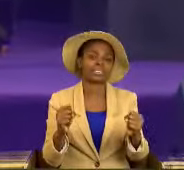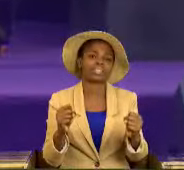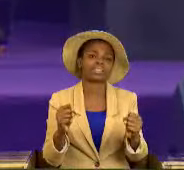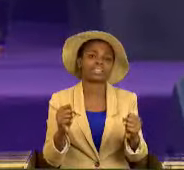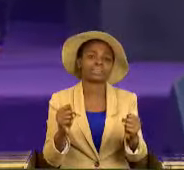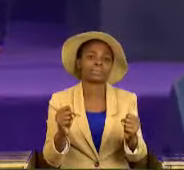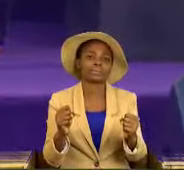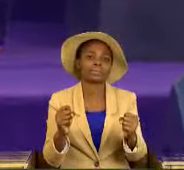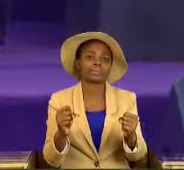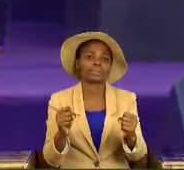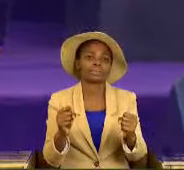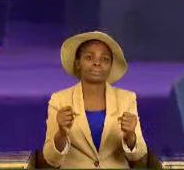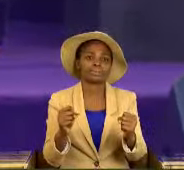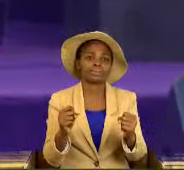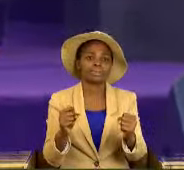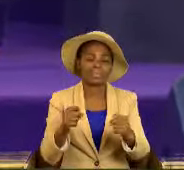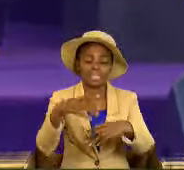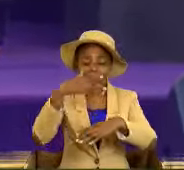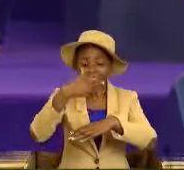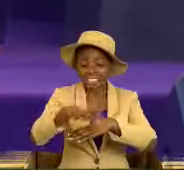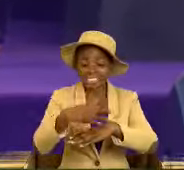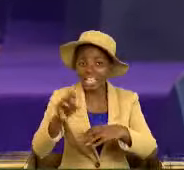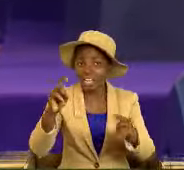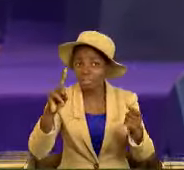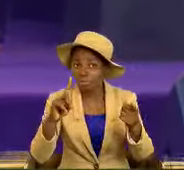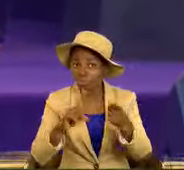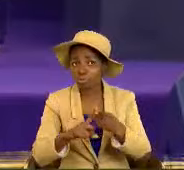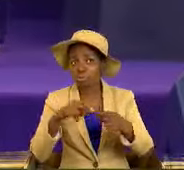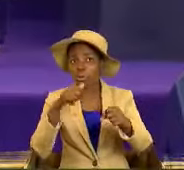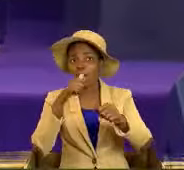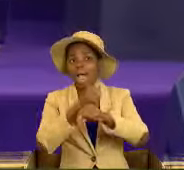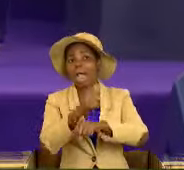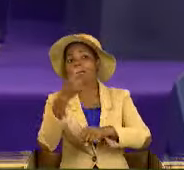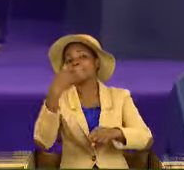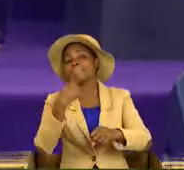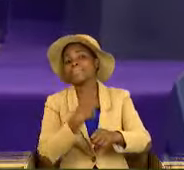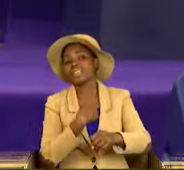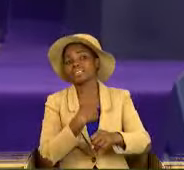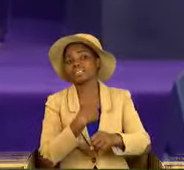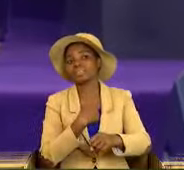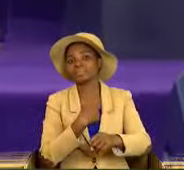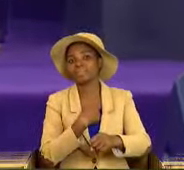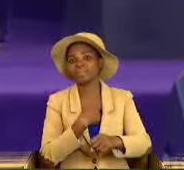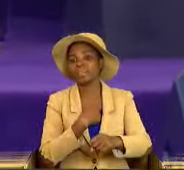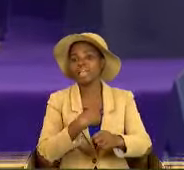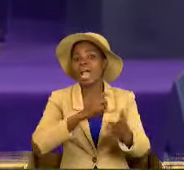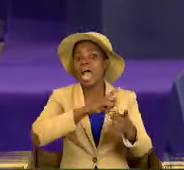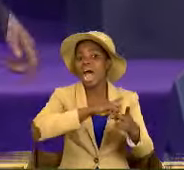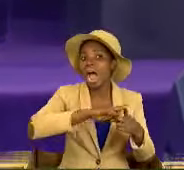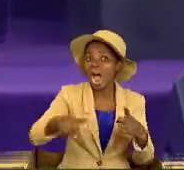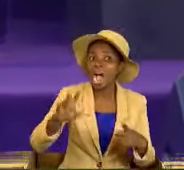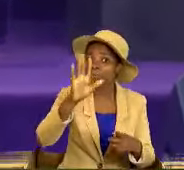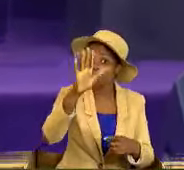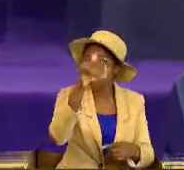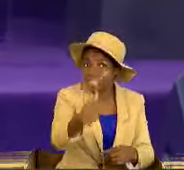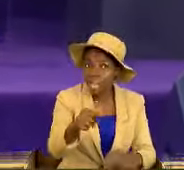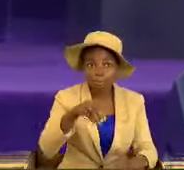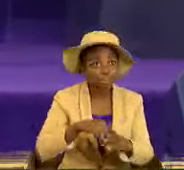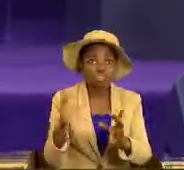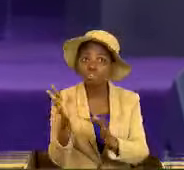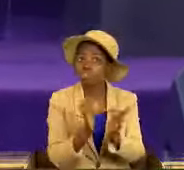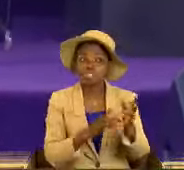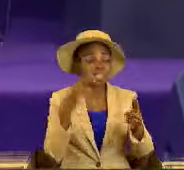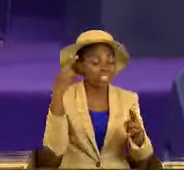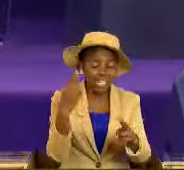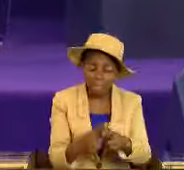Powers assign to Har me H yourselves in the